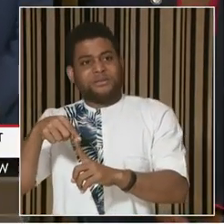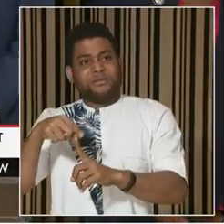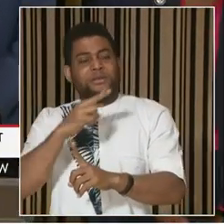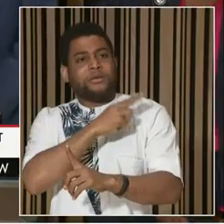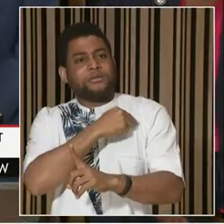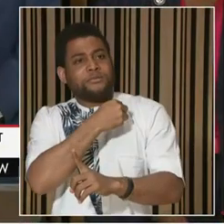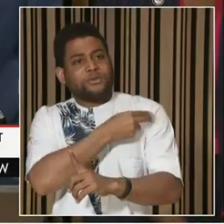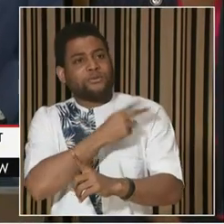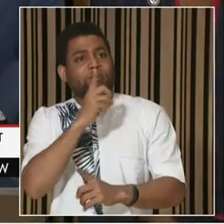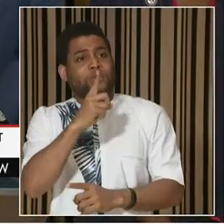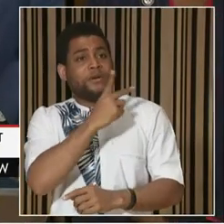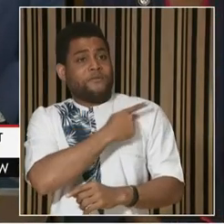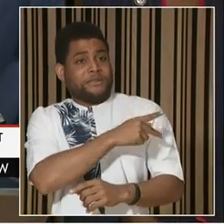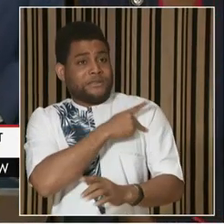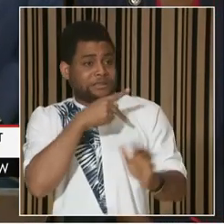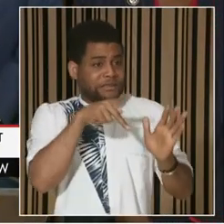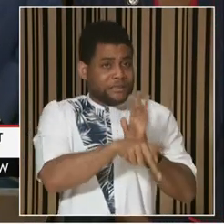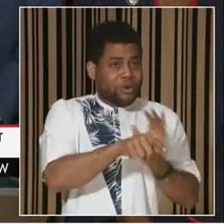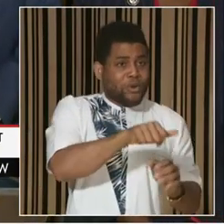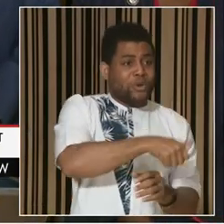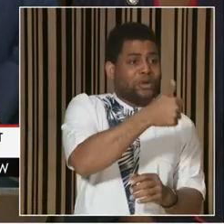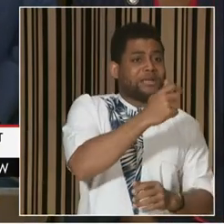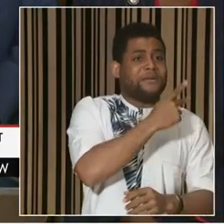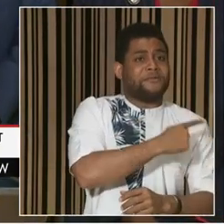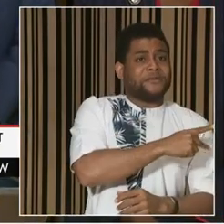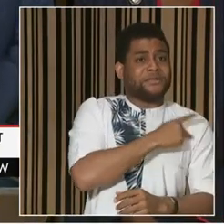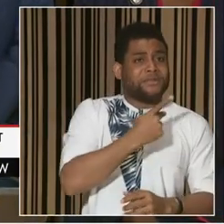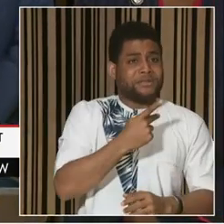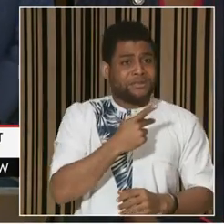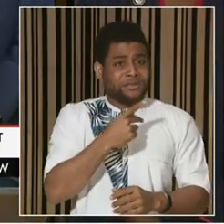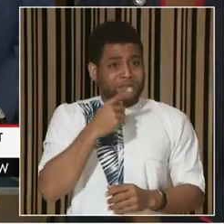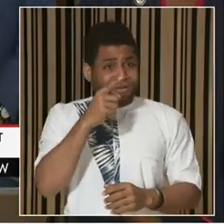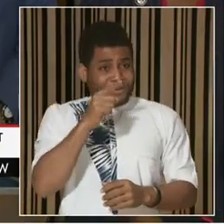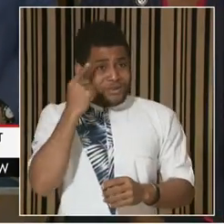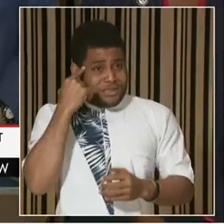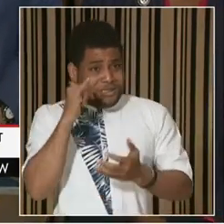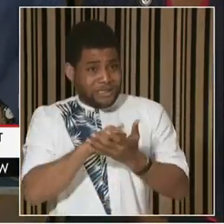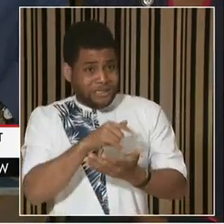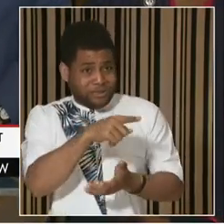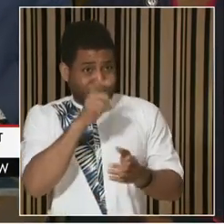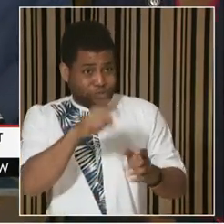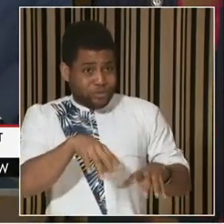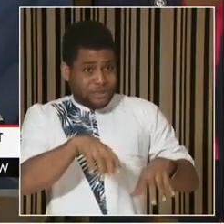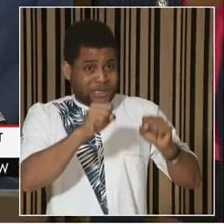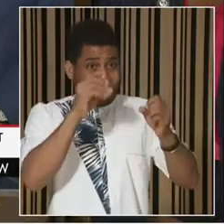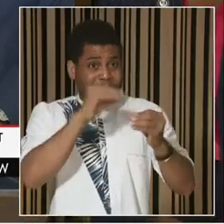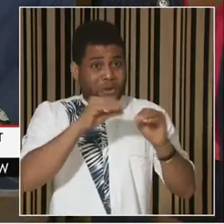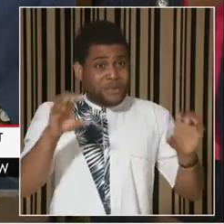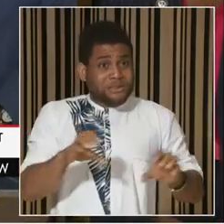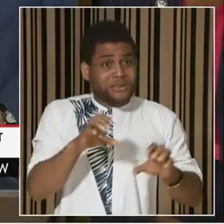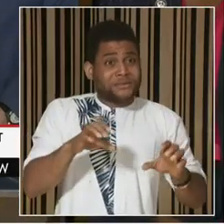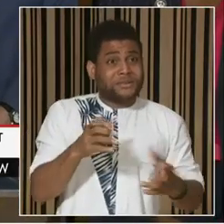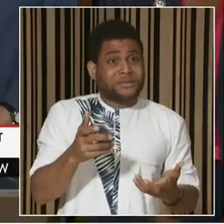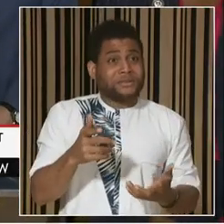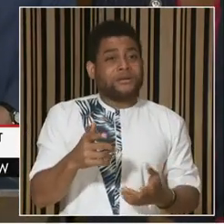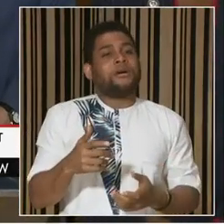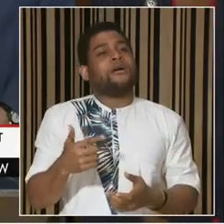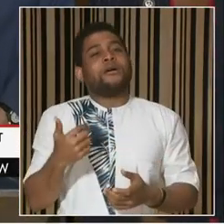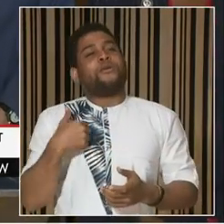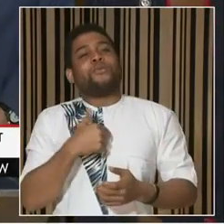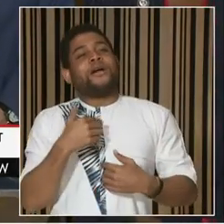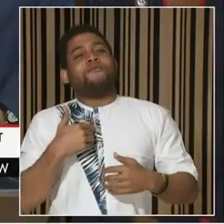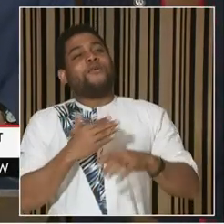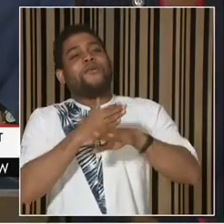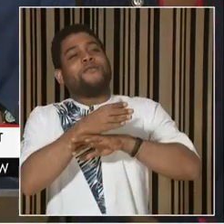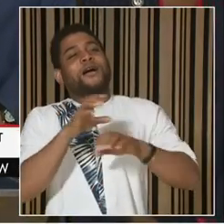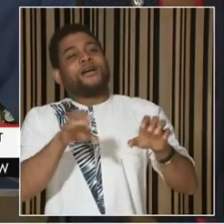there actions that you believe that St. Elizabeth's should have taken or things they should be doing differently? We'll have an after action. I can't really comment on it